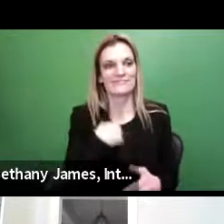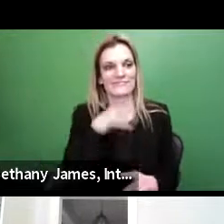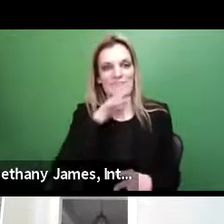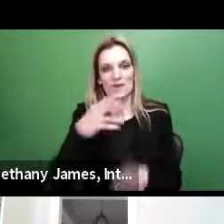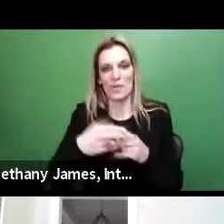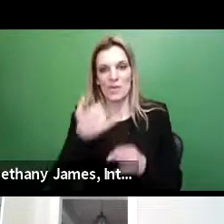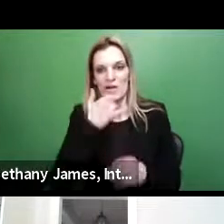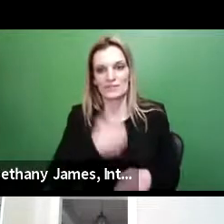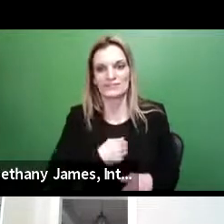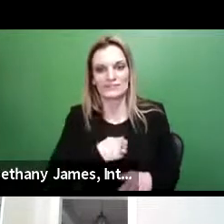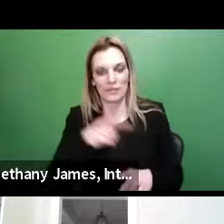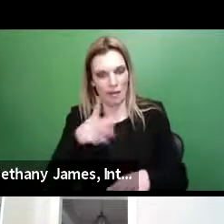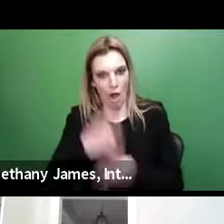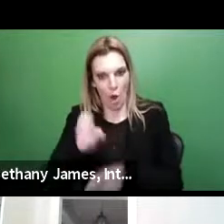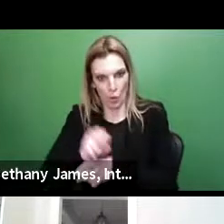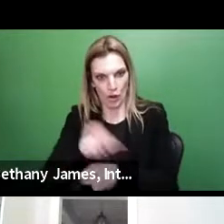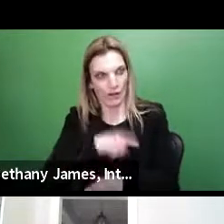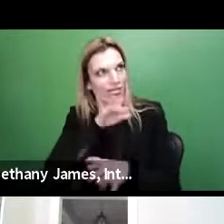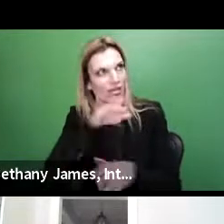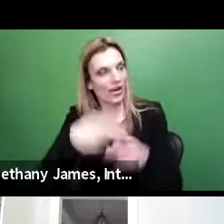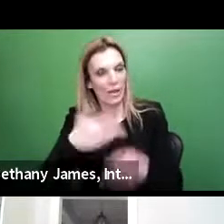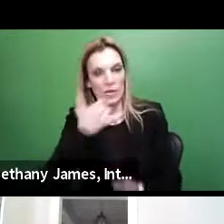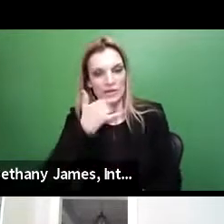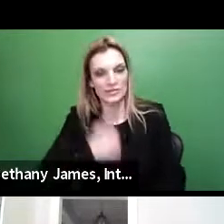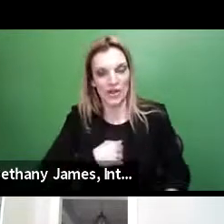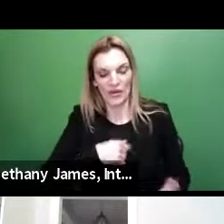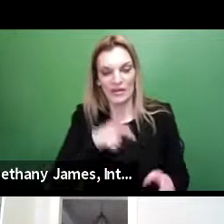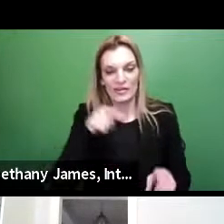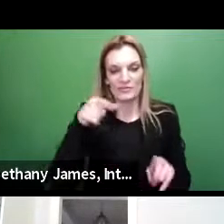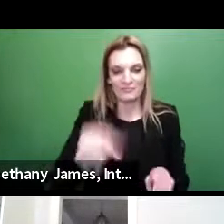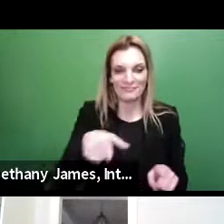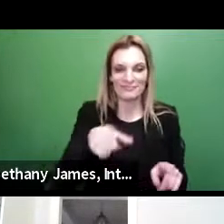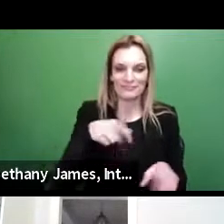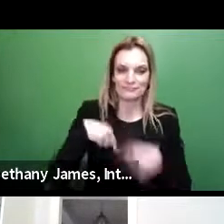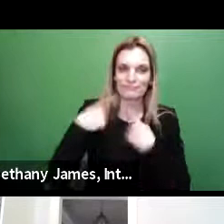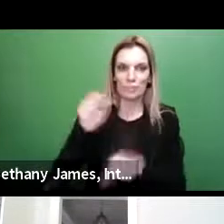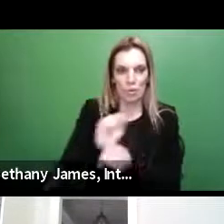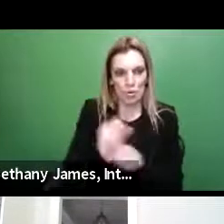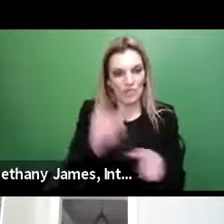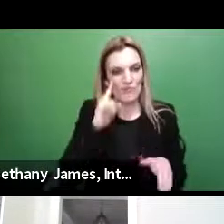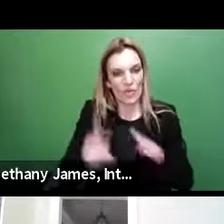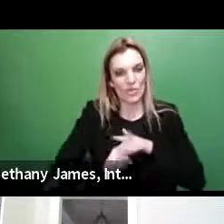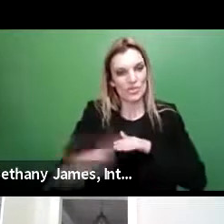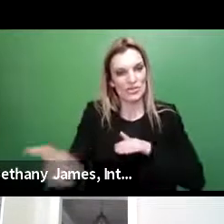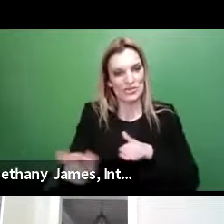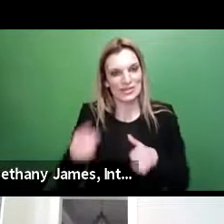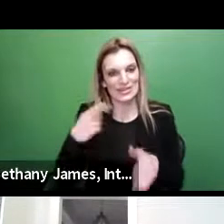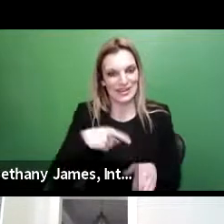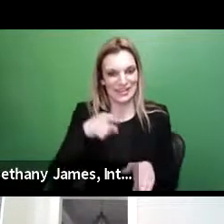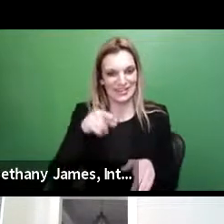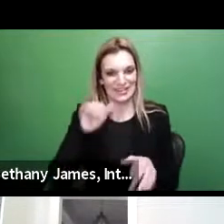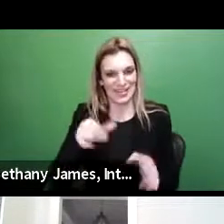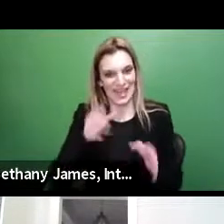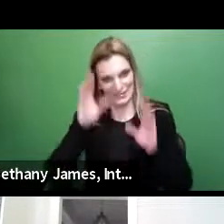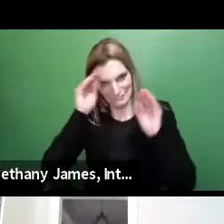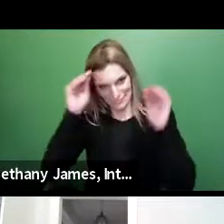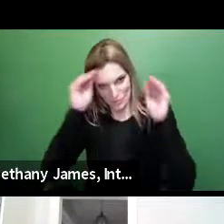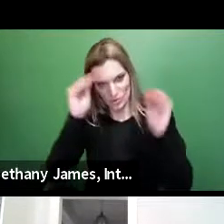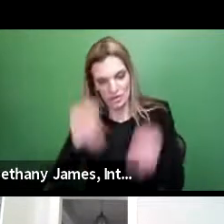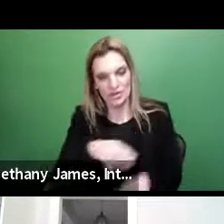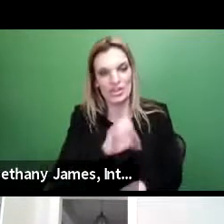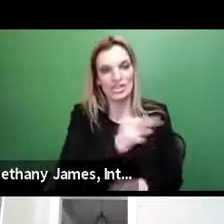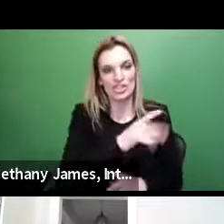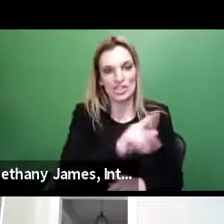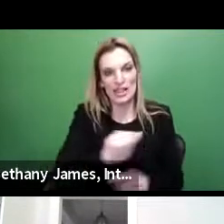Elliott with the planning, the commission orientation, and the instructional retreat. Welcome, Sheila. Sheila and Vicky